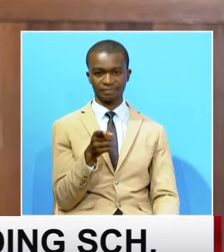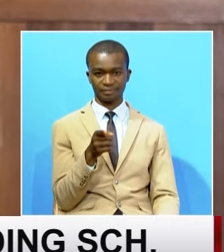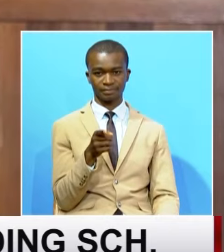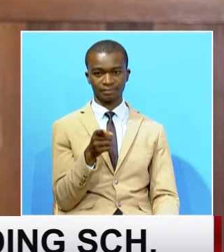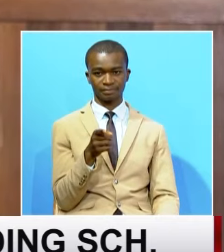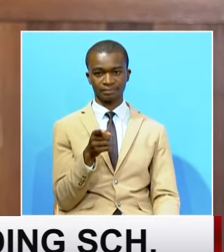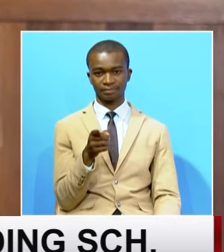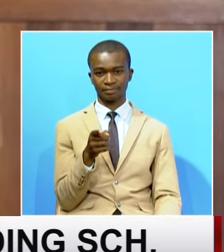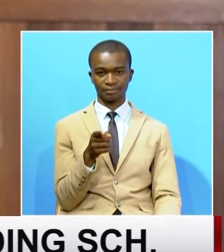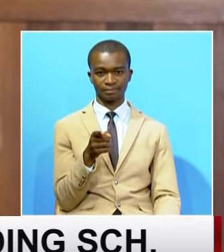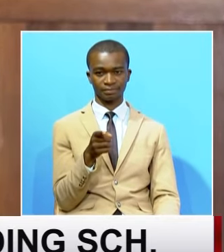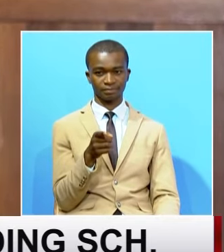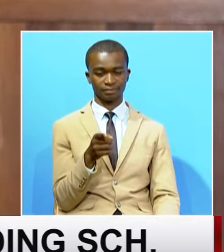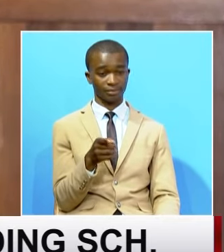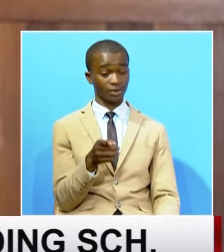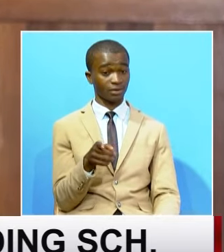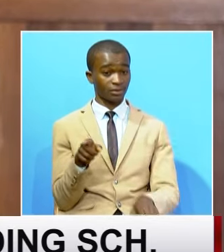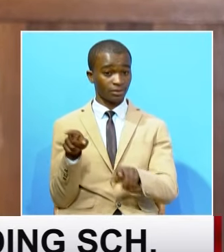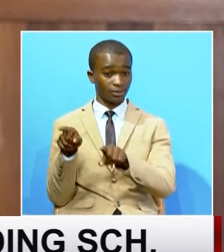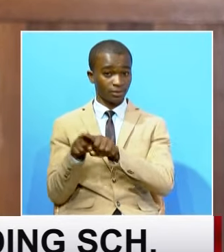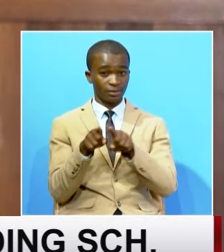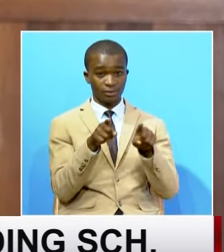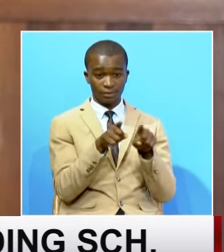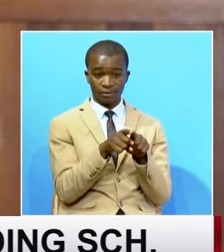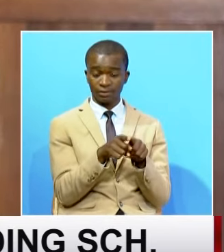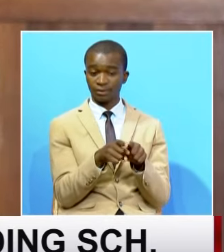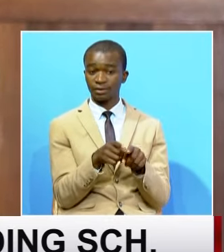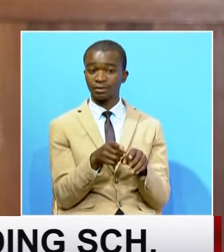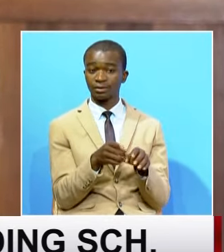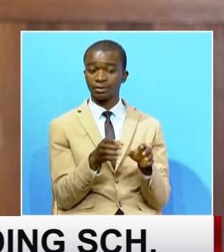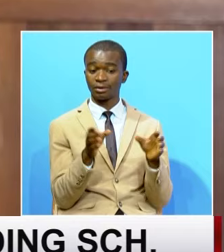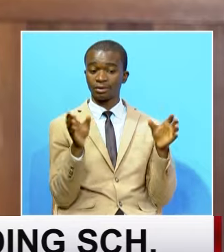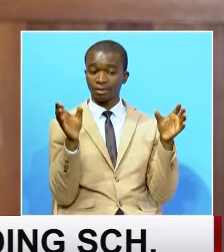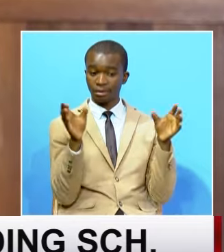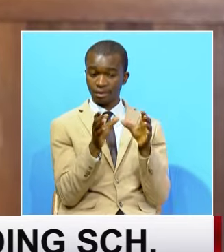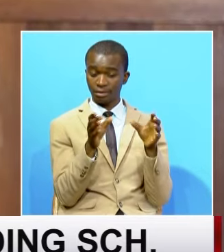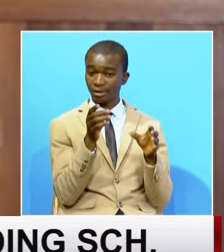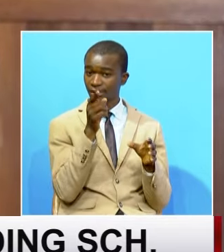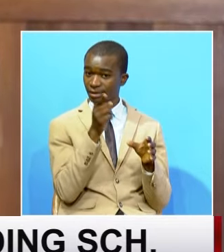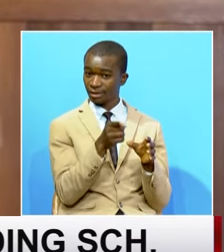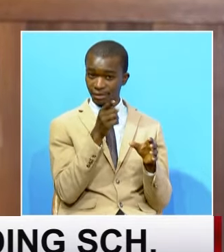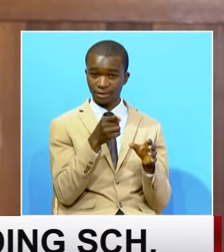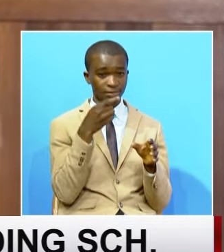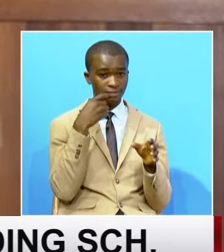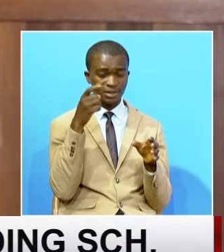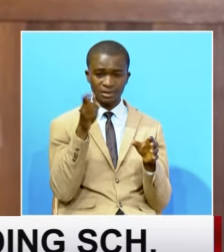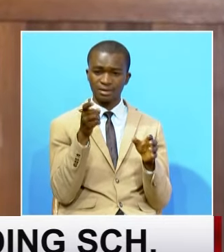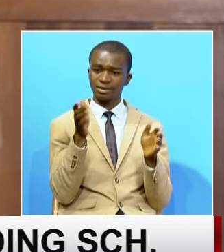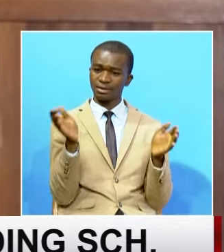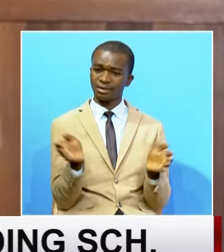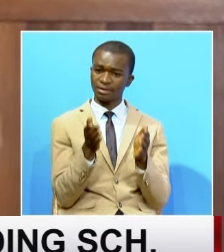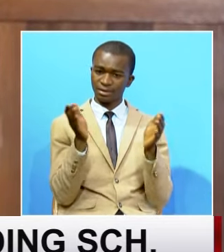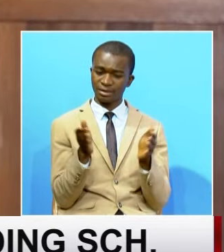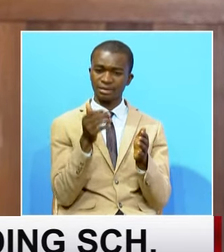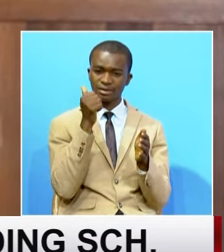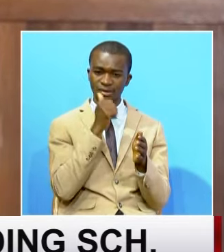allow for the community to be well informed in anything that is going on. So